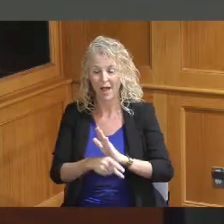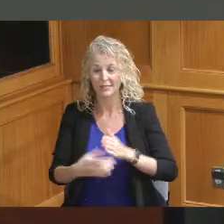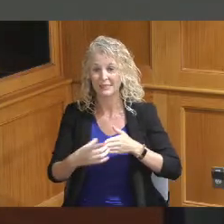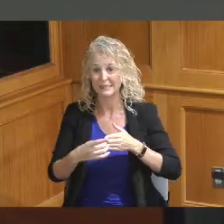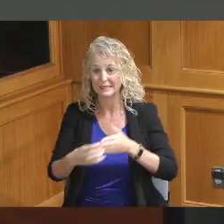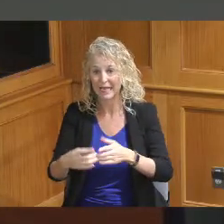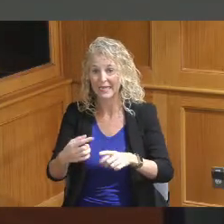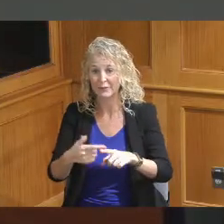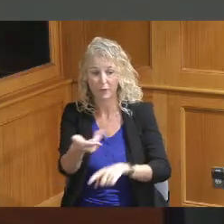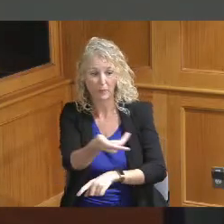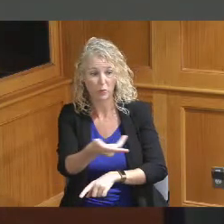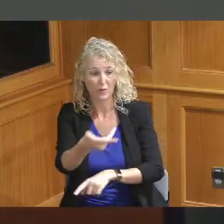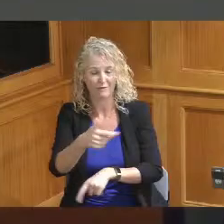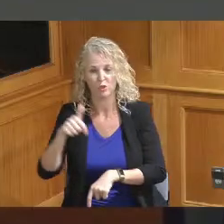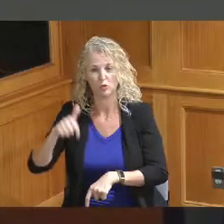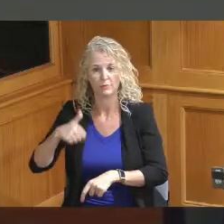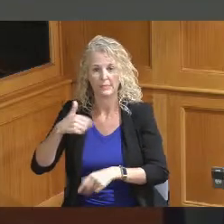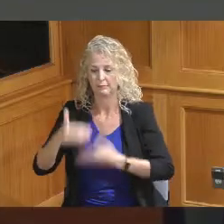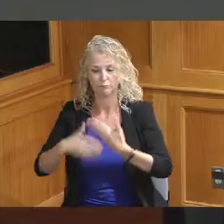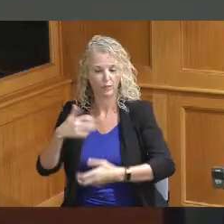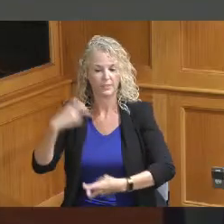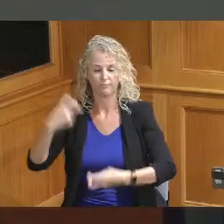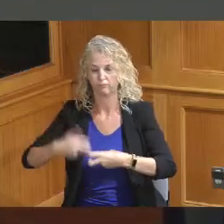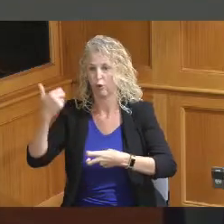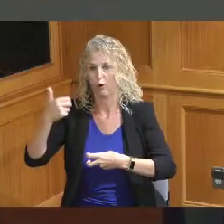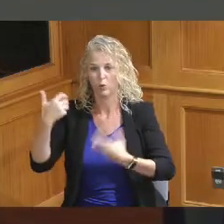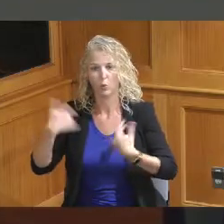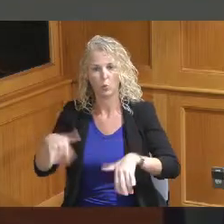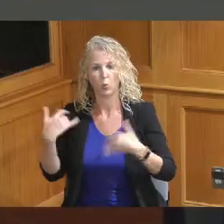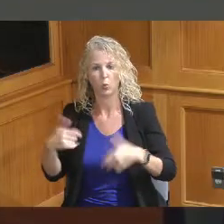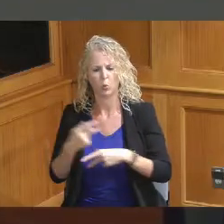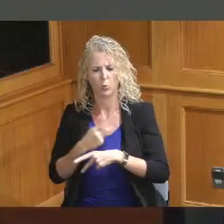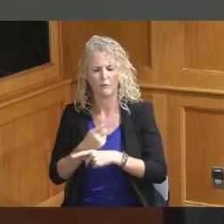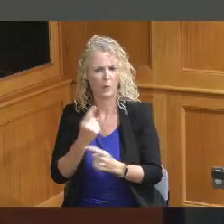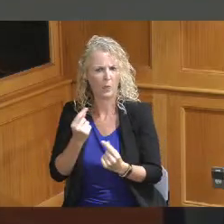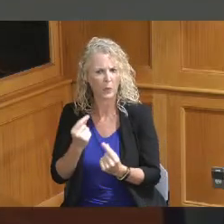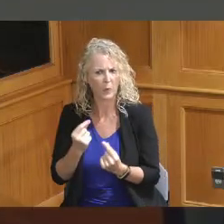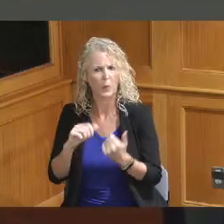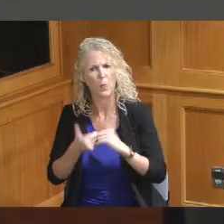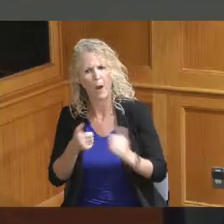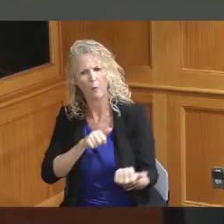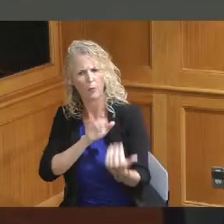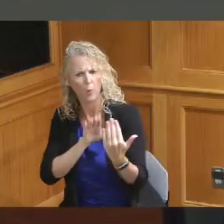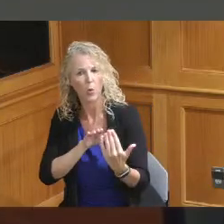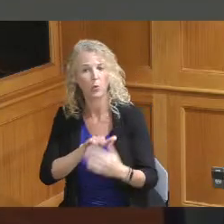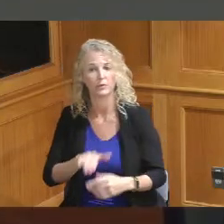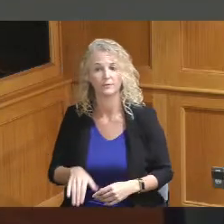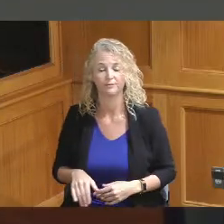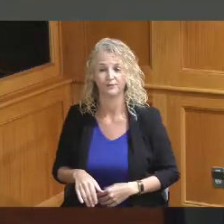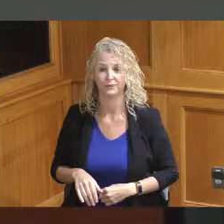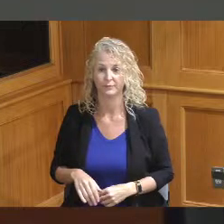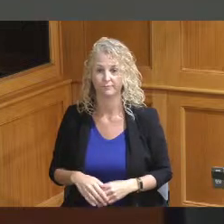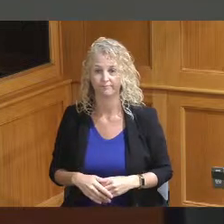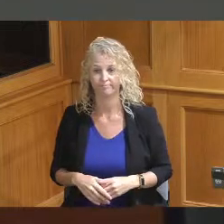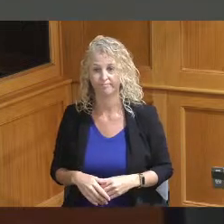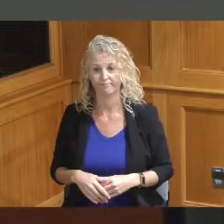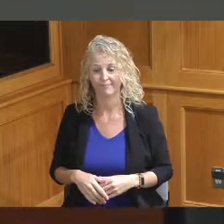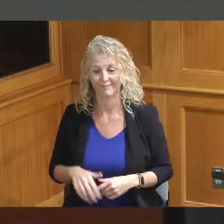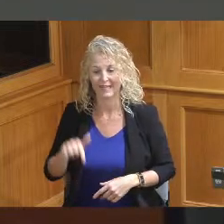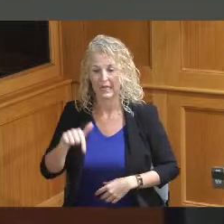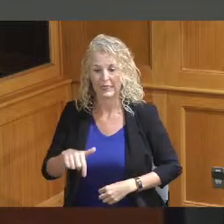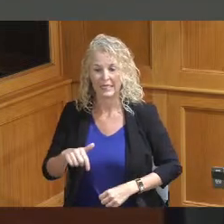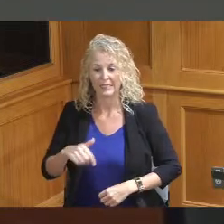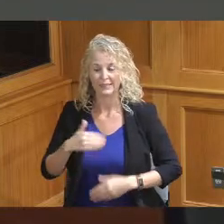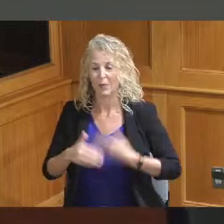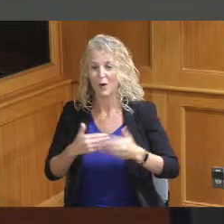we're trying to accomplish, it's very difficult to get this type of work done. It's very difficult in and of